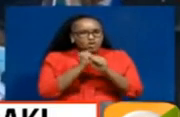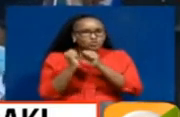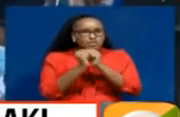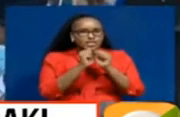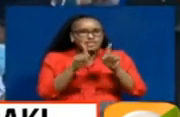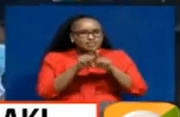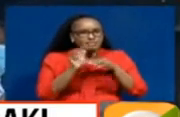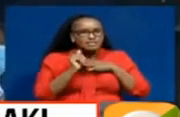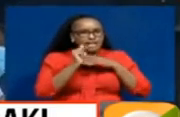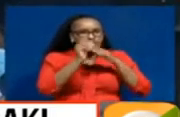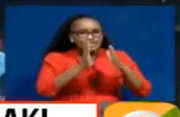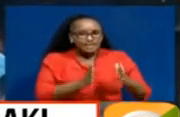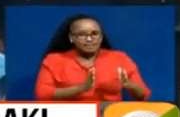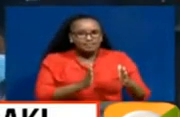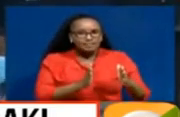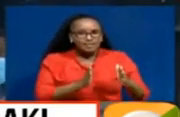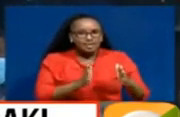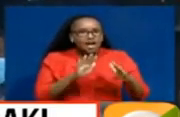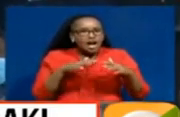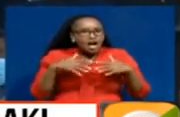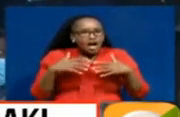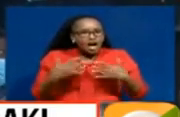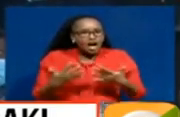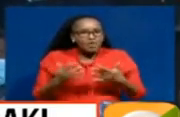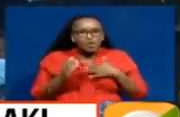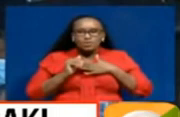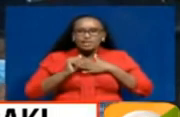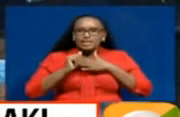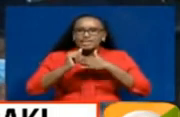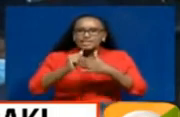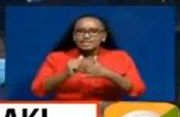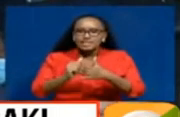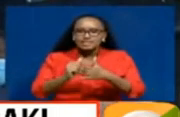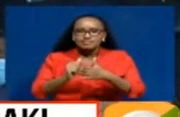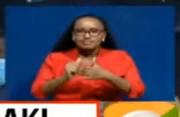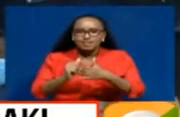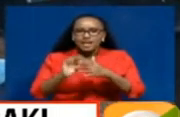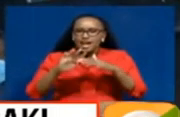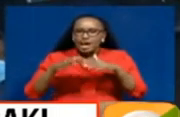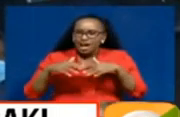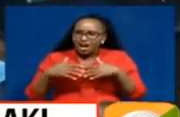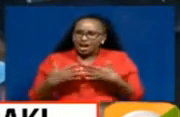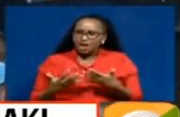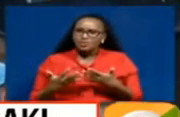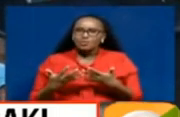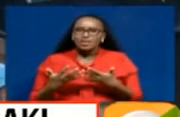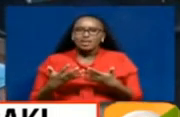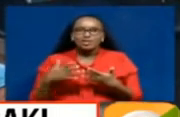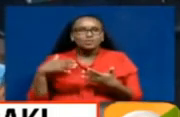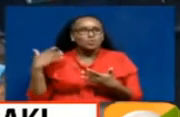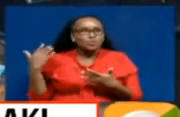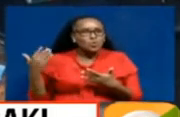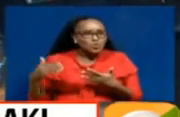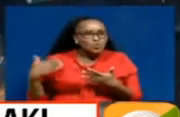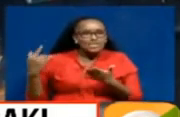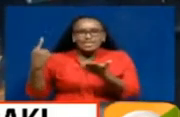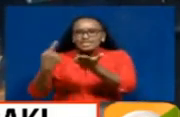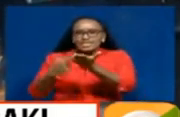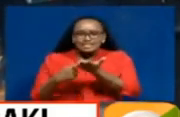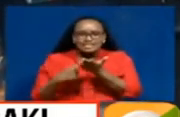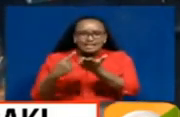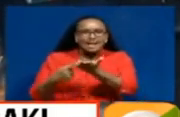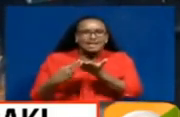leader. How he used to lead, how he would discuss the